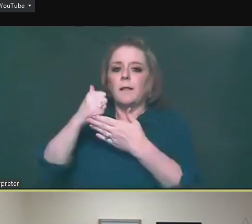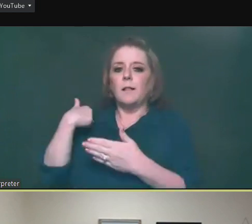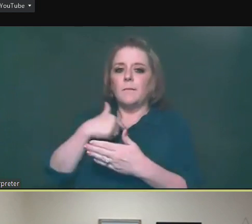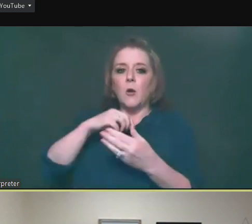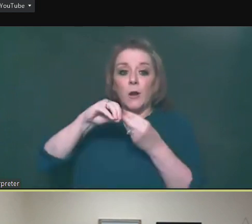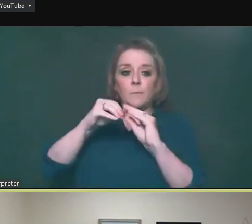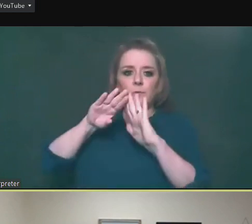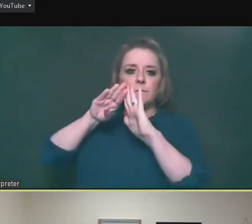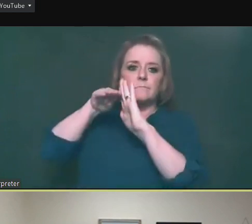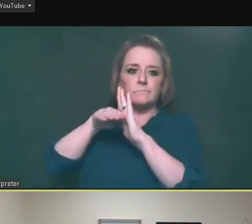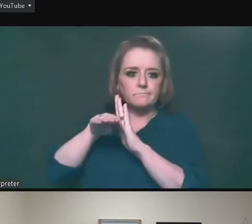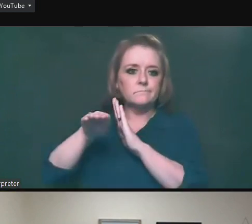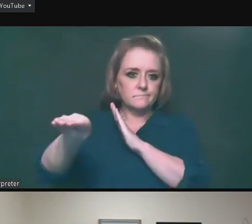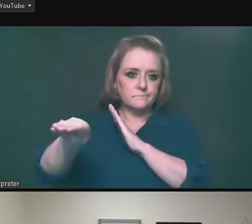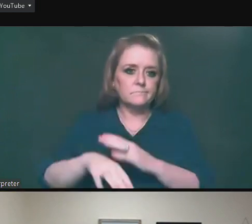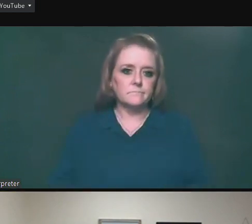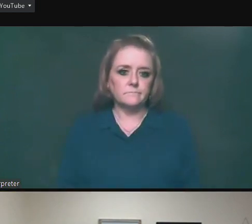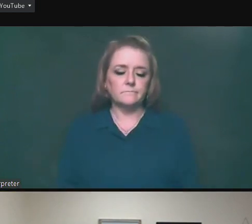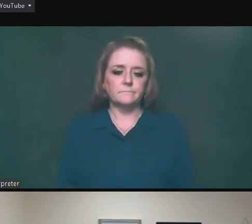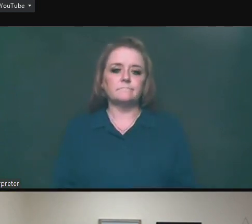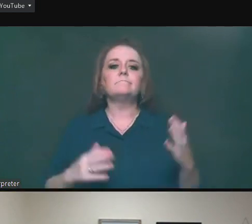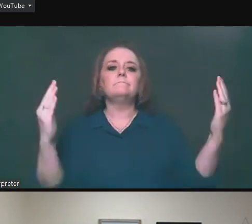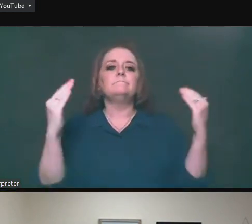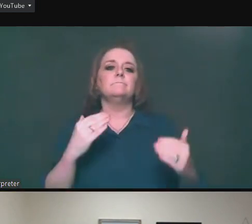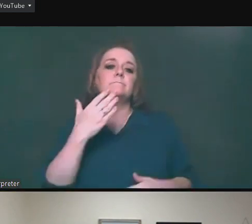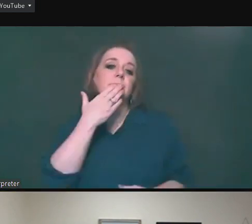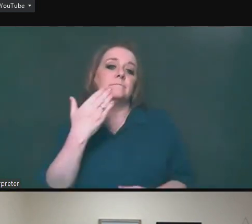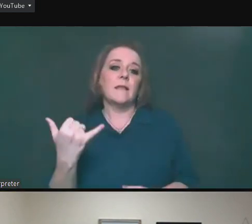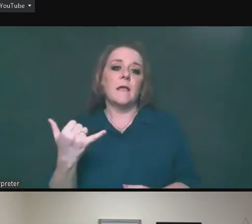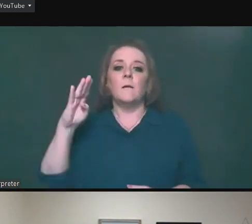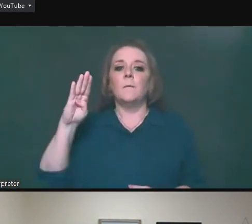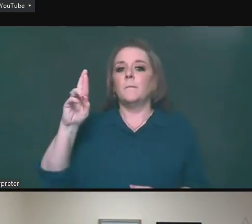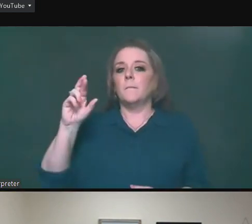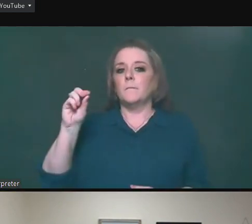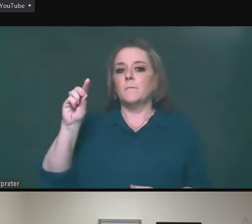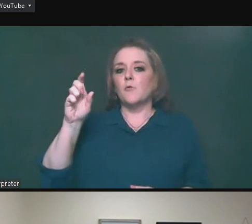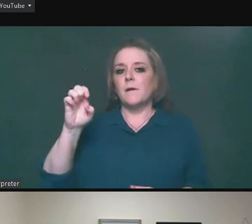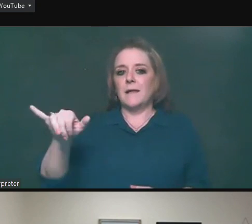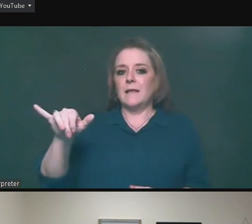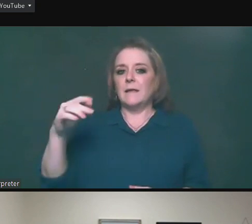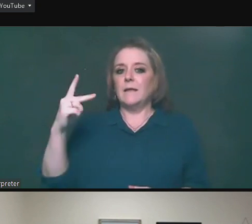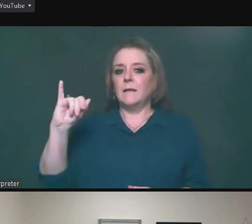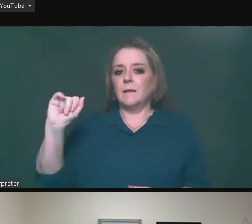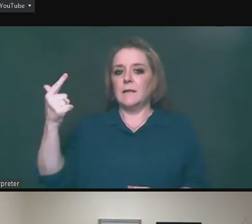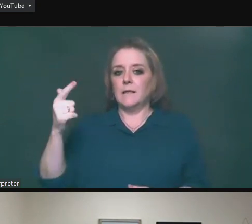Okay, thank you, Karen. Now we have Brady King with Fox 34.